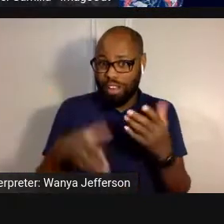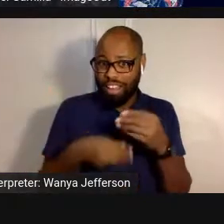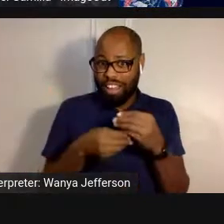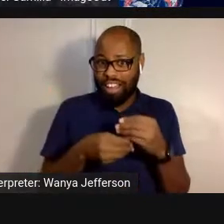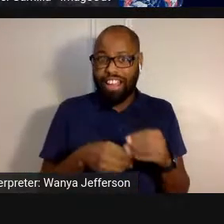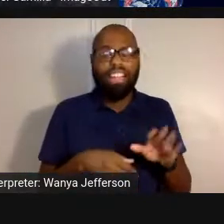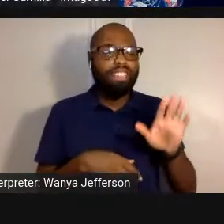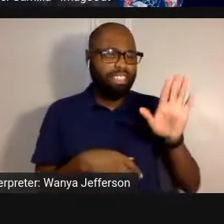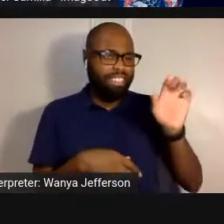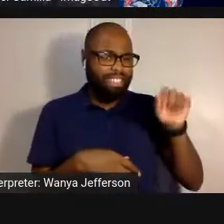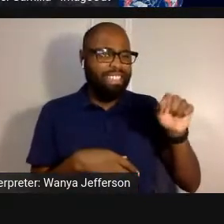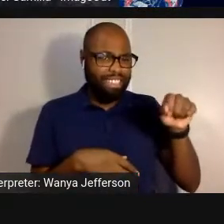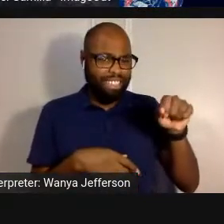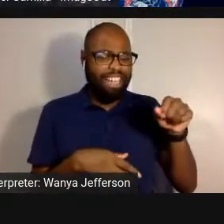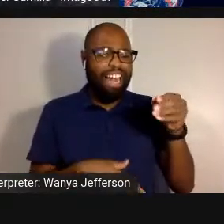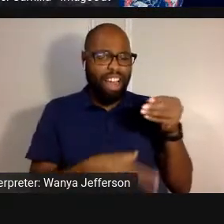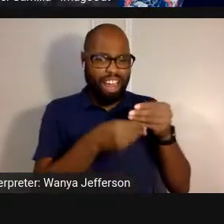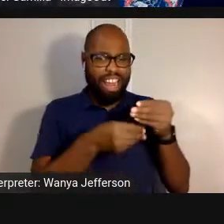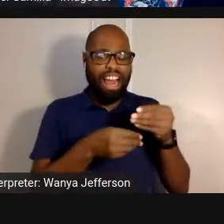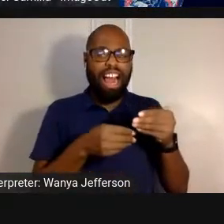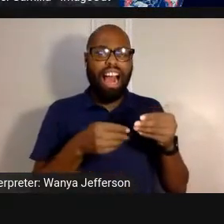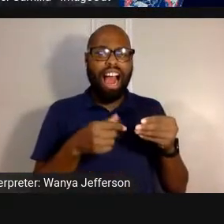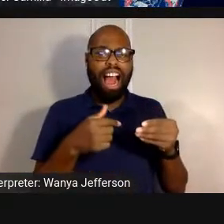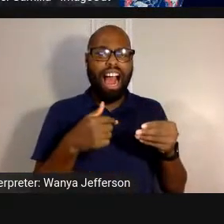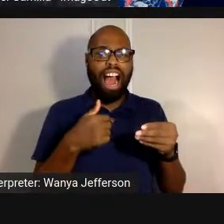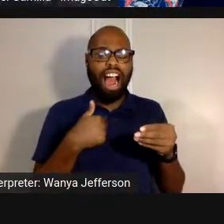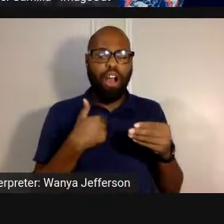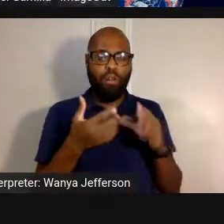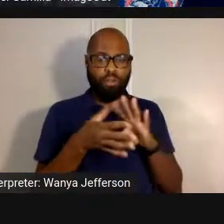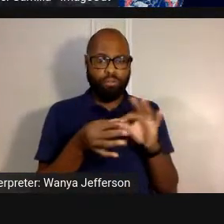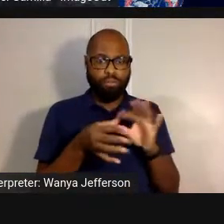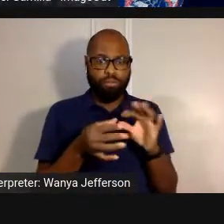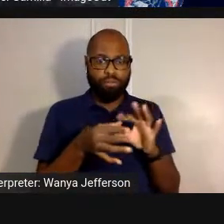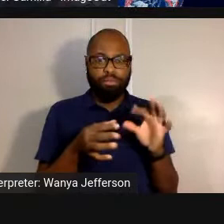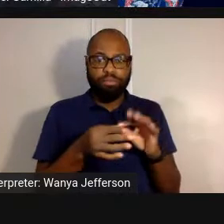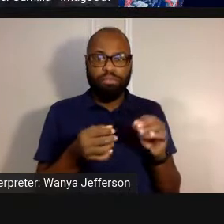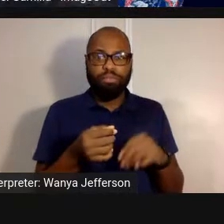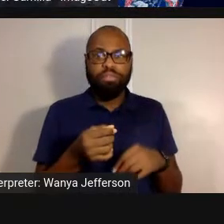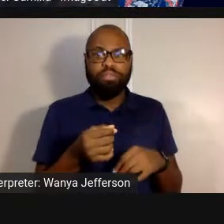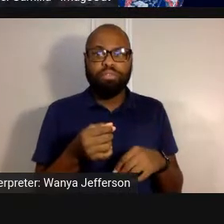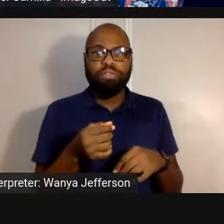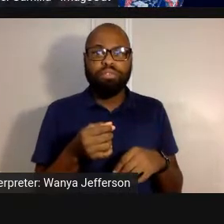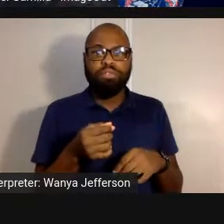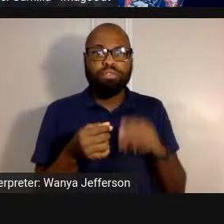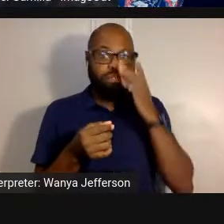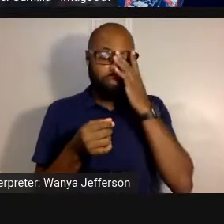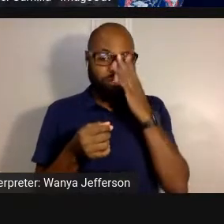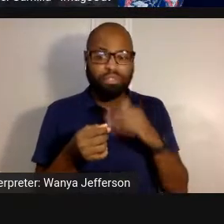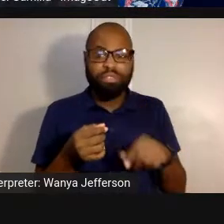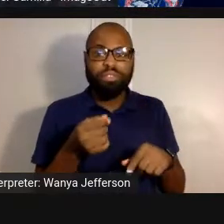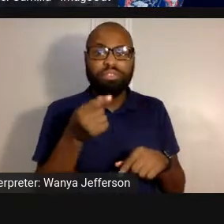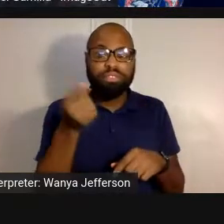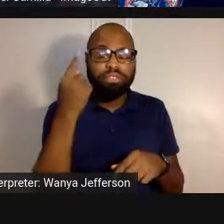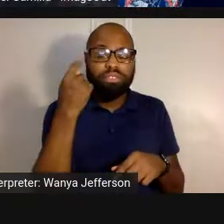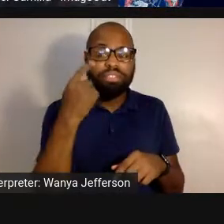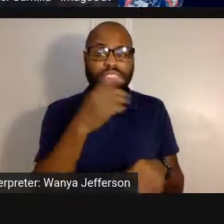to say that, yeah, sure. I have to say that there's a lot of fear in the characters, and it's because